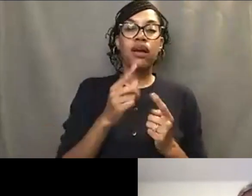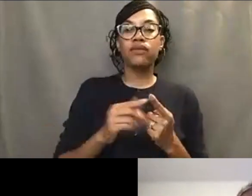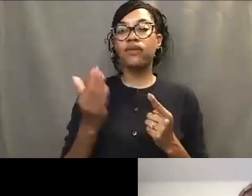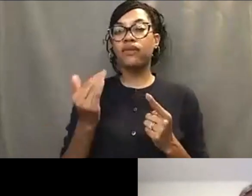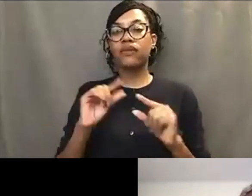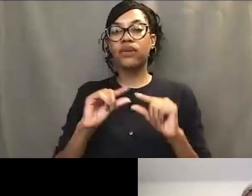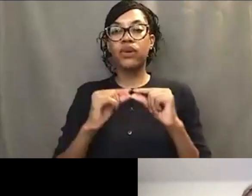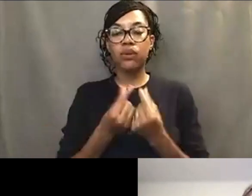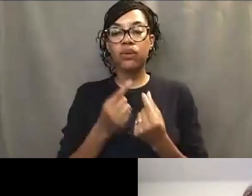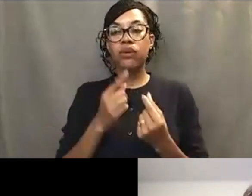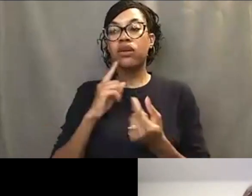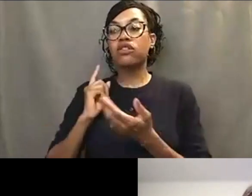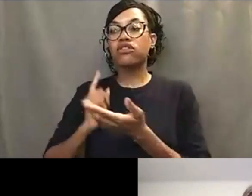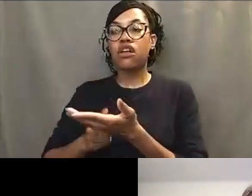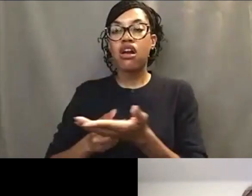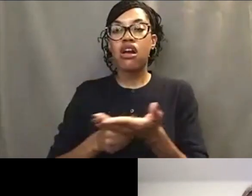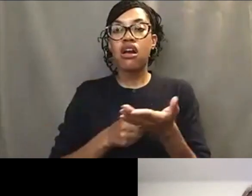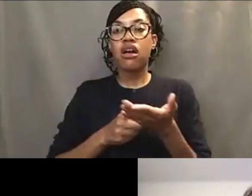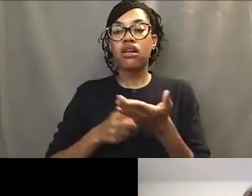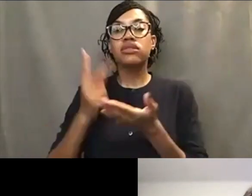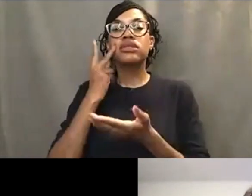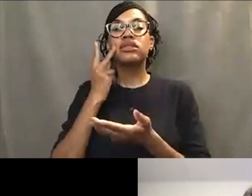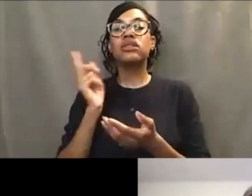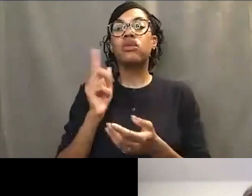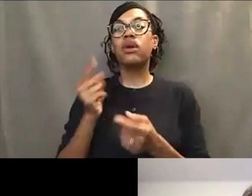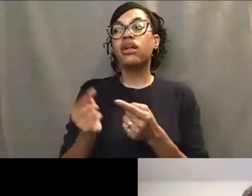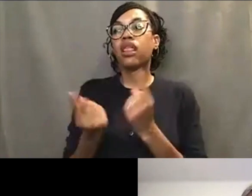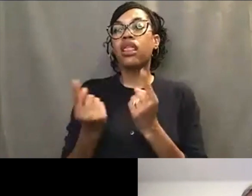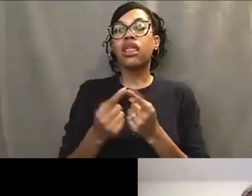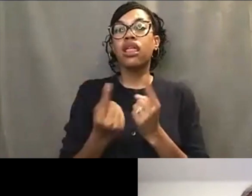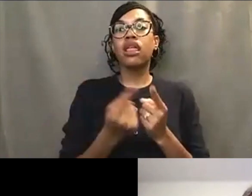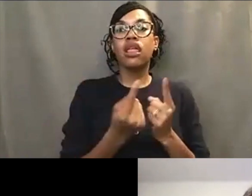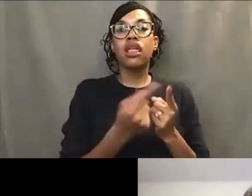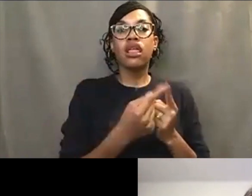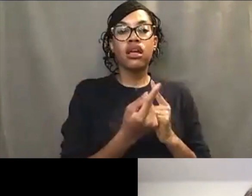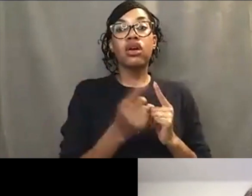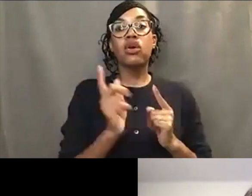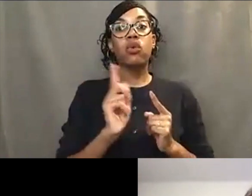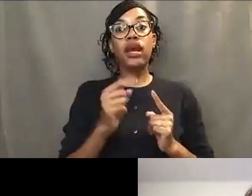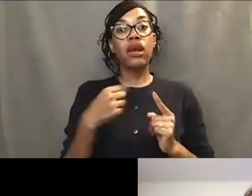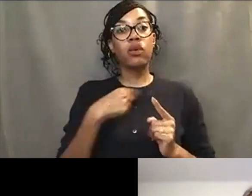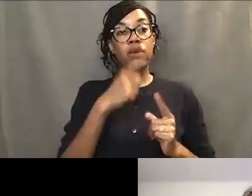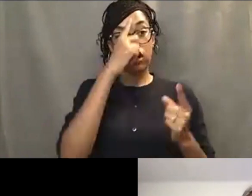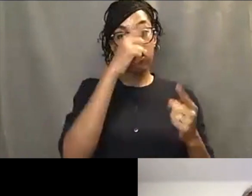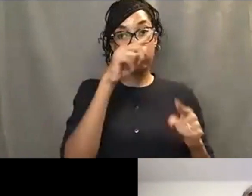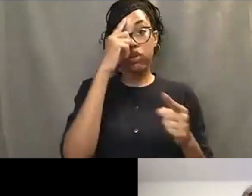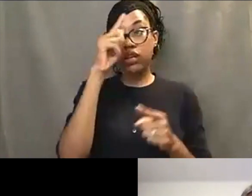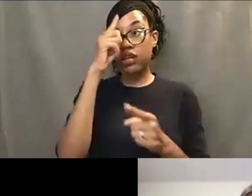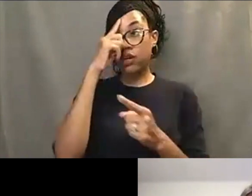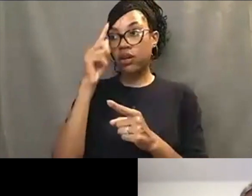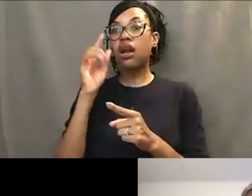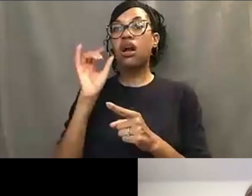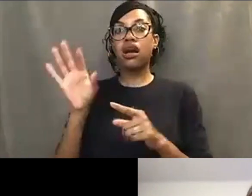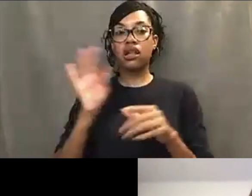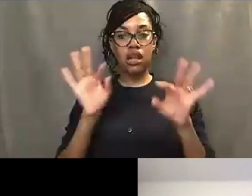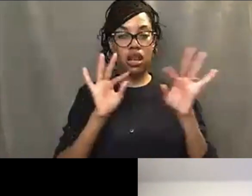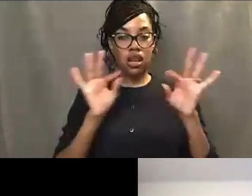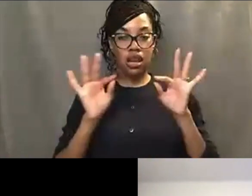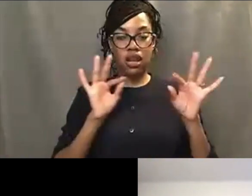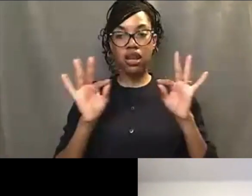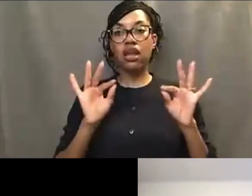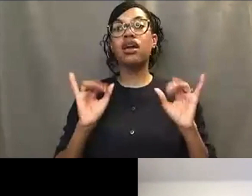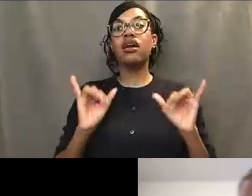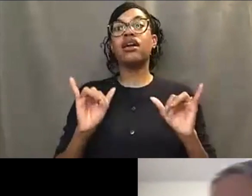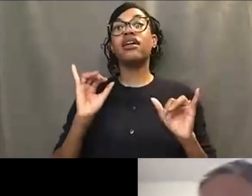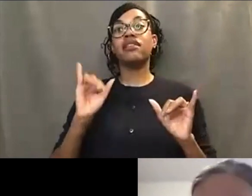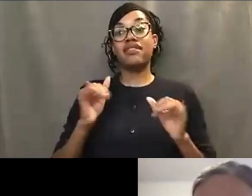to see where disagreements still existed and where we had alignment. At the end of this process, we formed Reclaim Our Schools Los Angeles with the